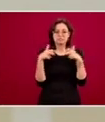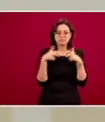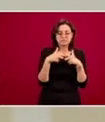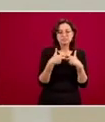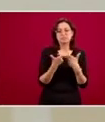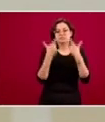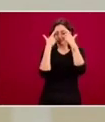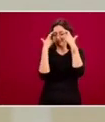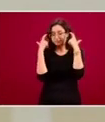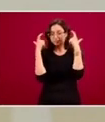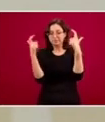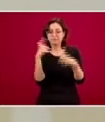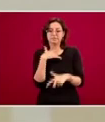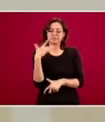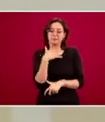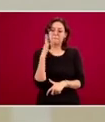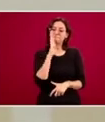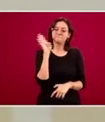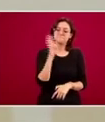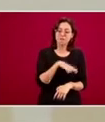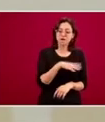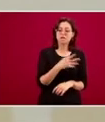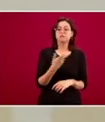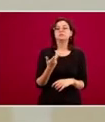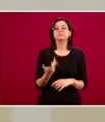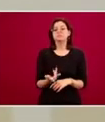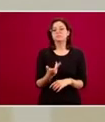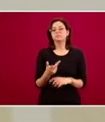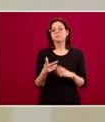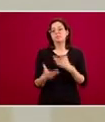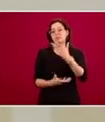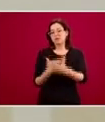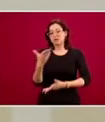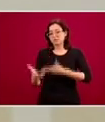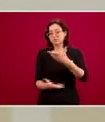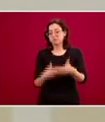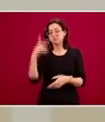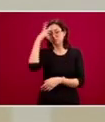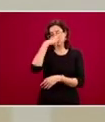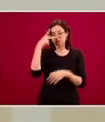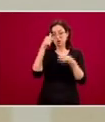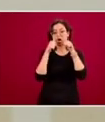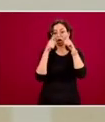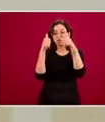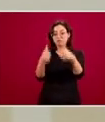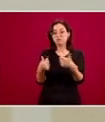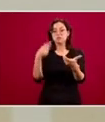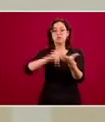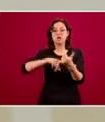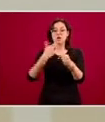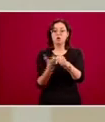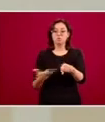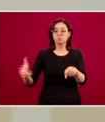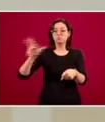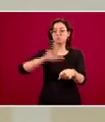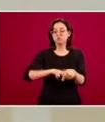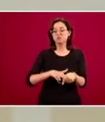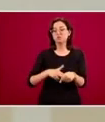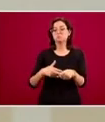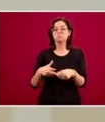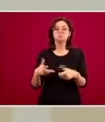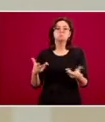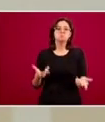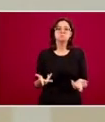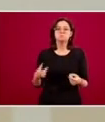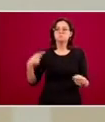specific information that comes from the Life hotline. We have seen an increase in calls seeking for mental health